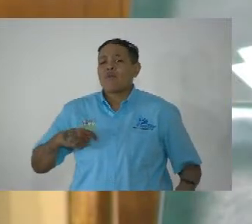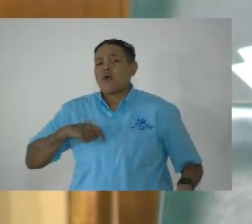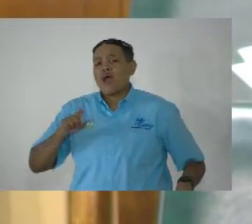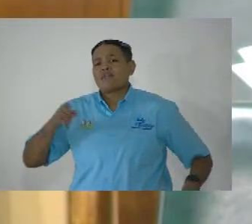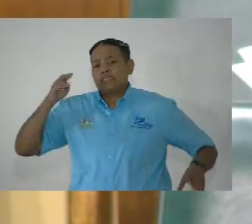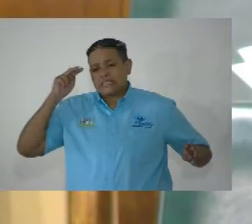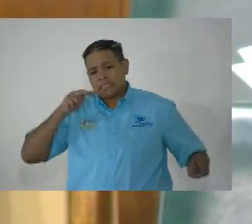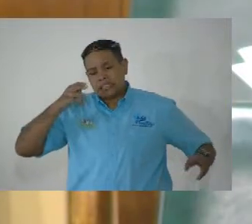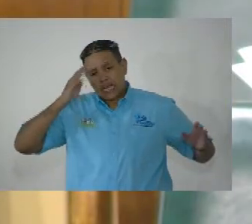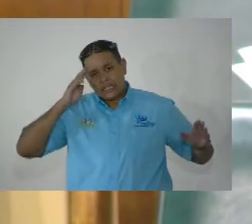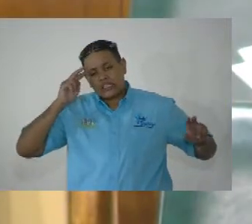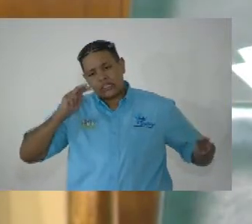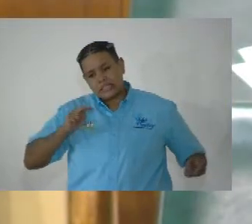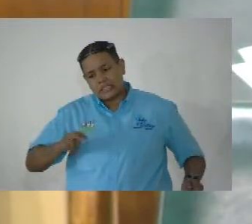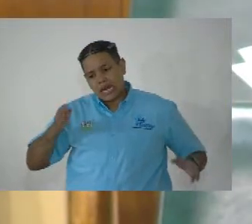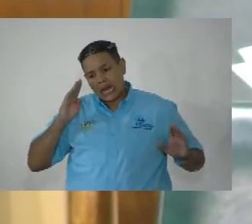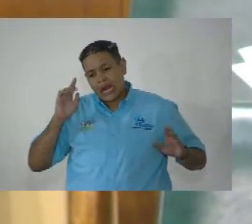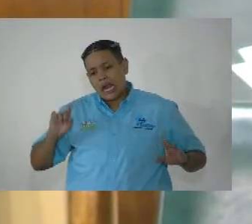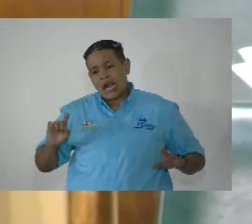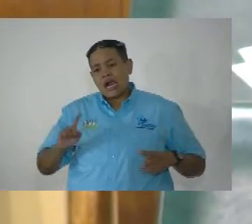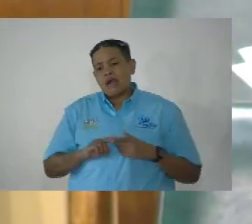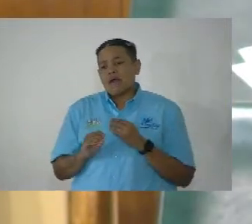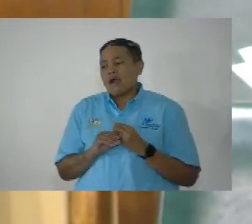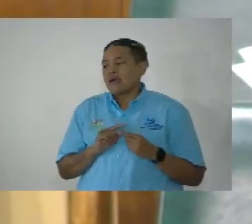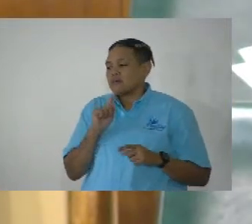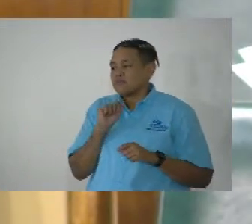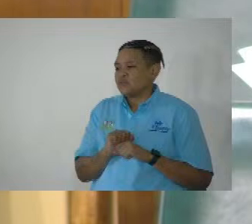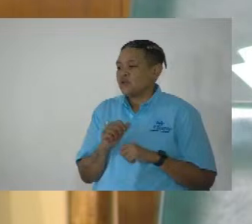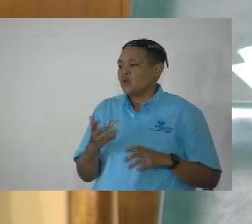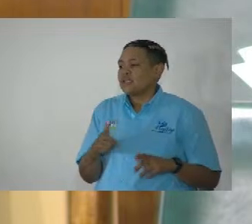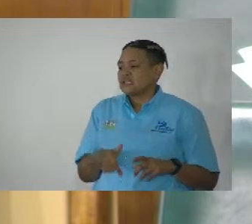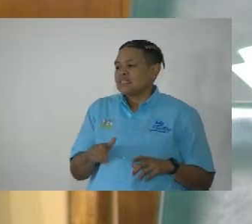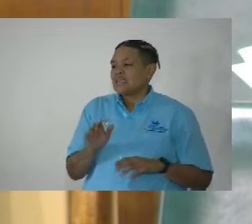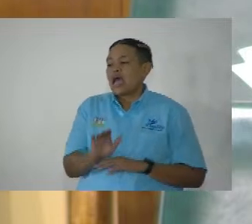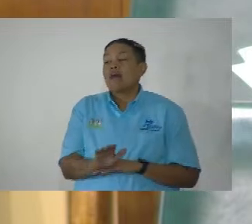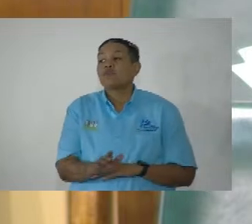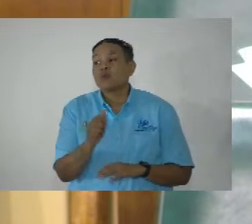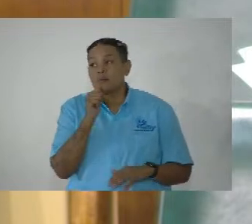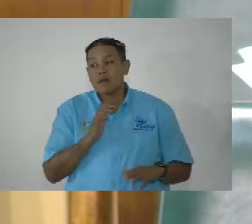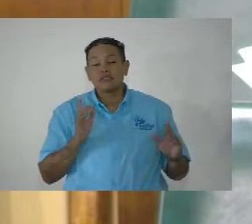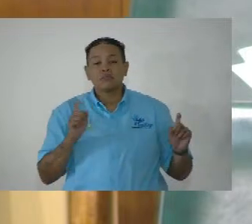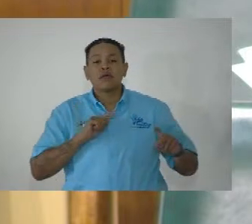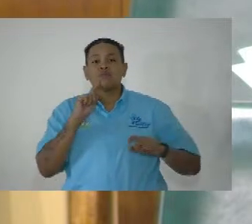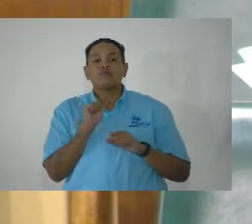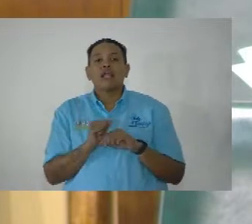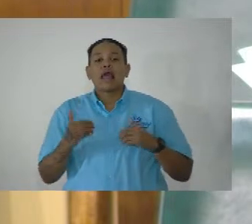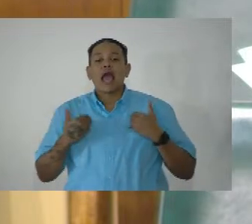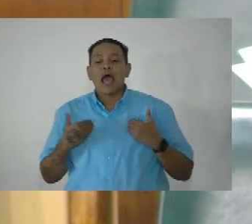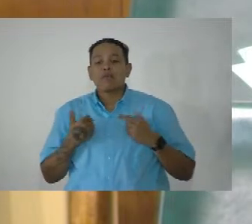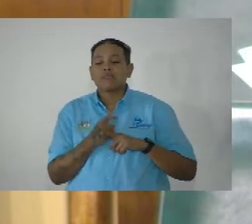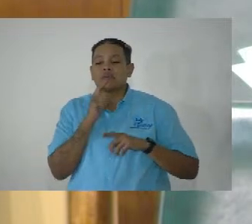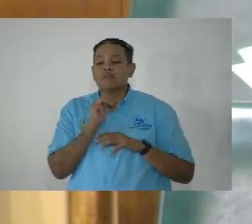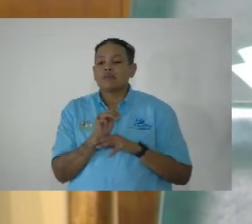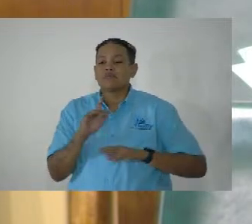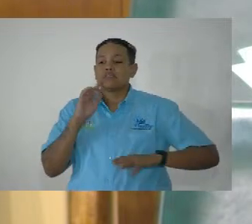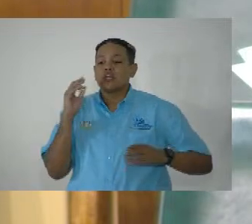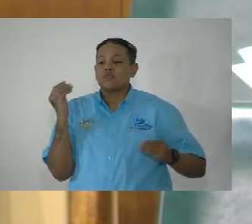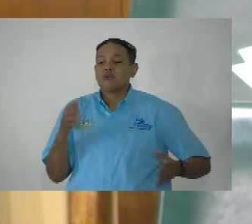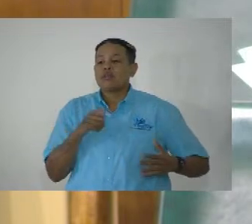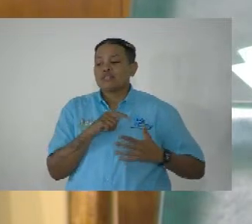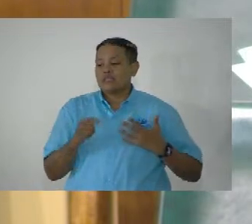pay close attention. And I'm so, this afternoon, Madam Speaker, I'm really happy that the ministers brought